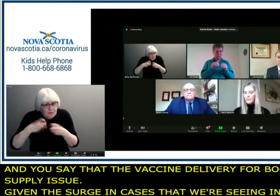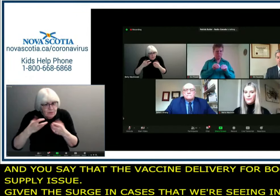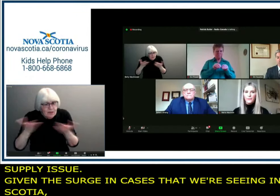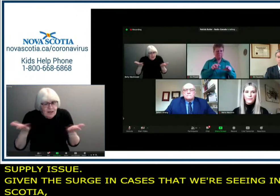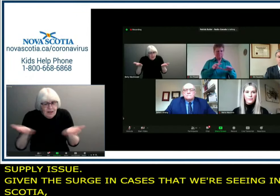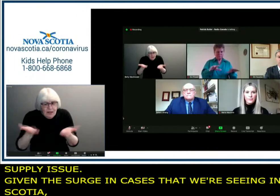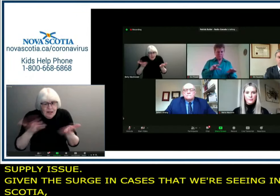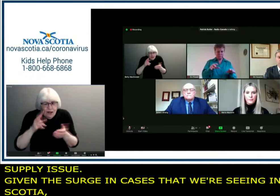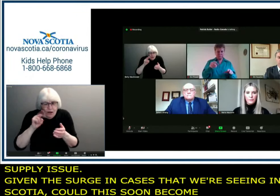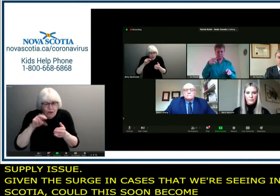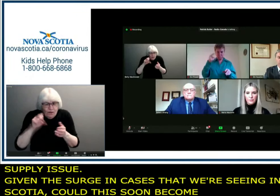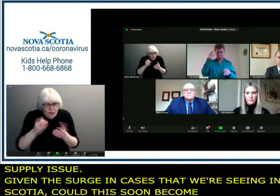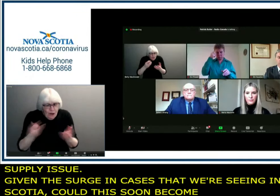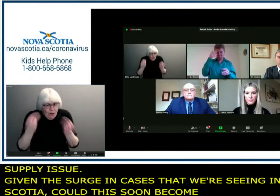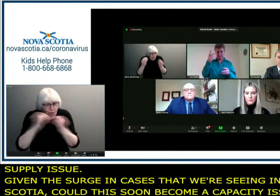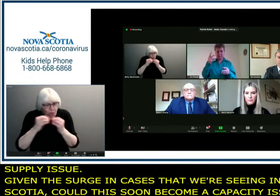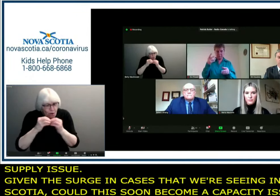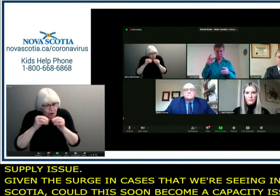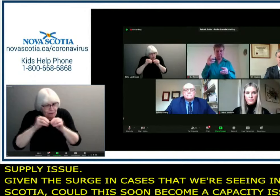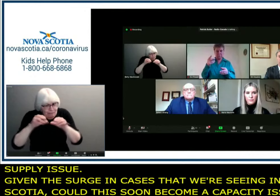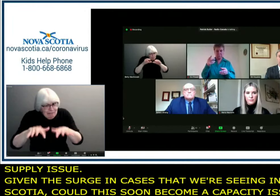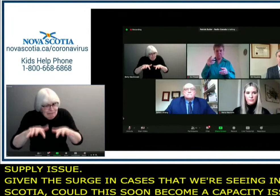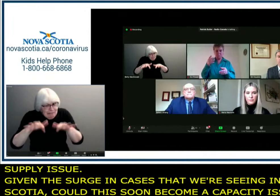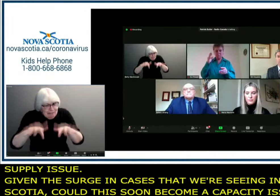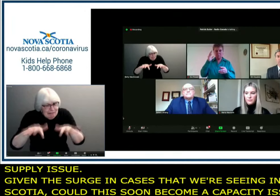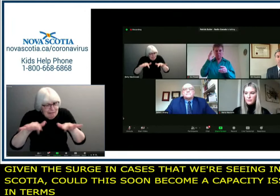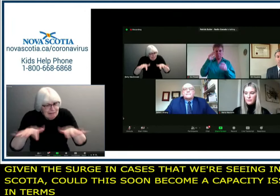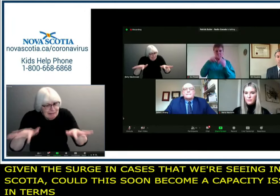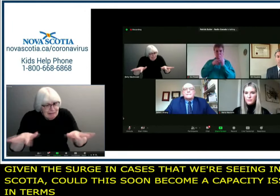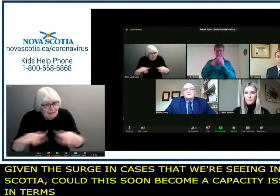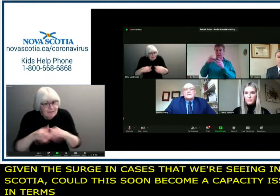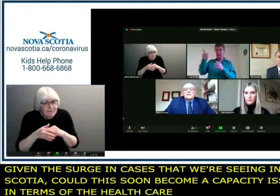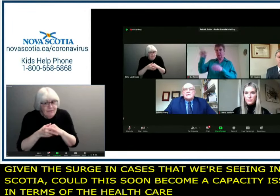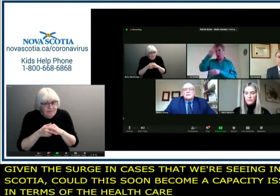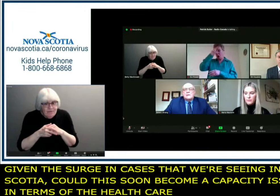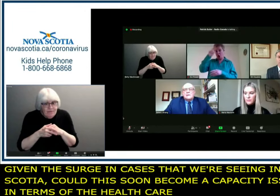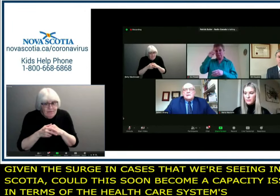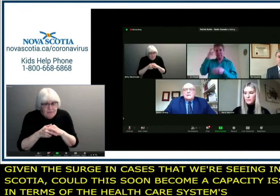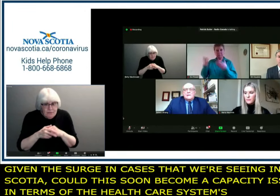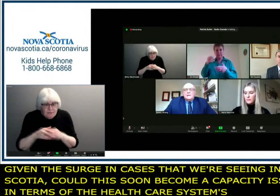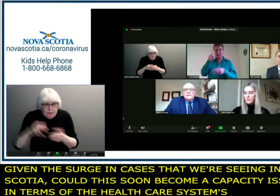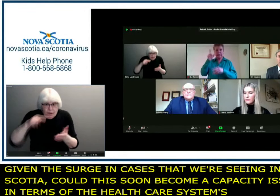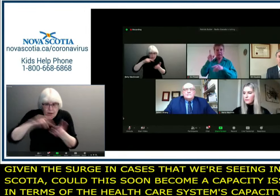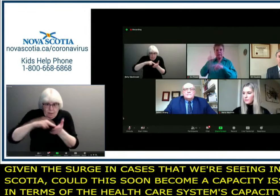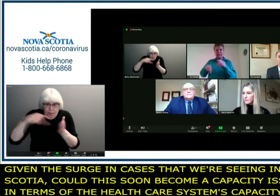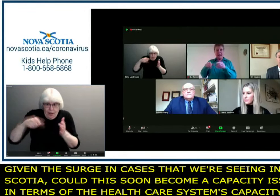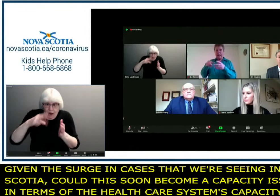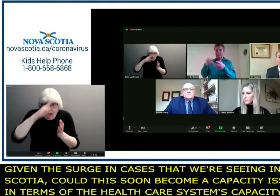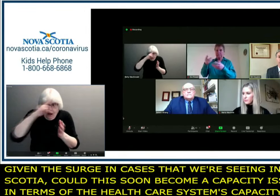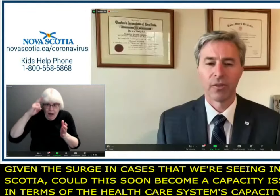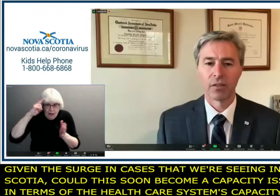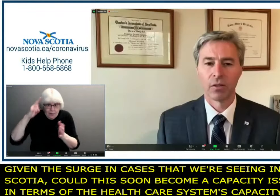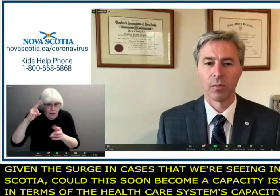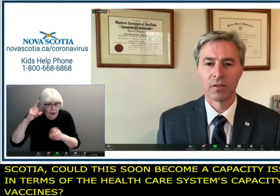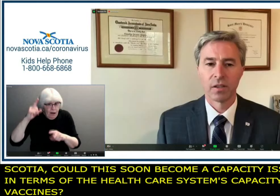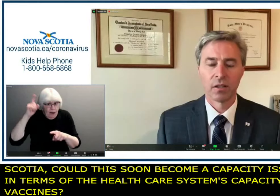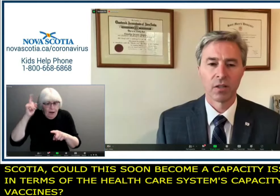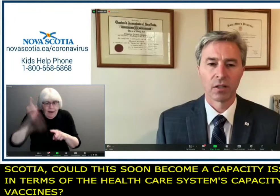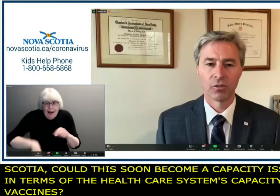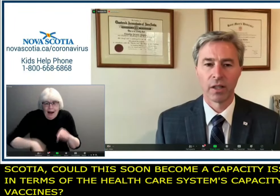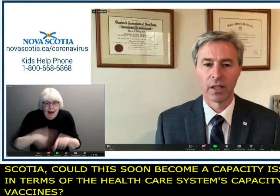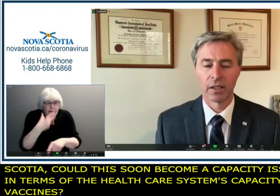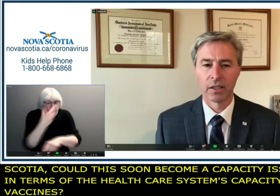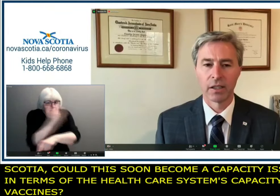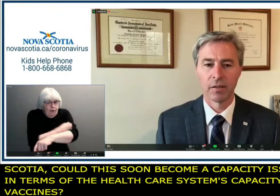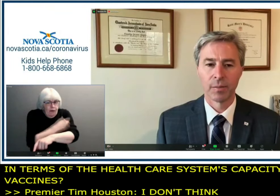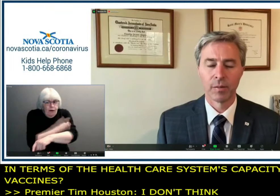a capacity issue as well in terms of the healthcare system's capacity to give vaccines? I don't think so, but